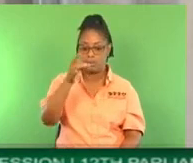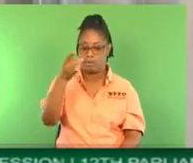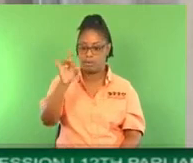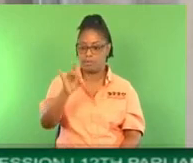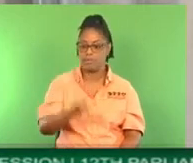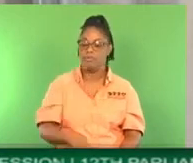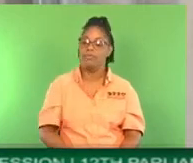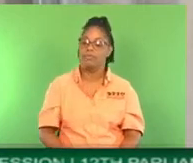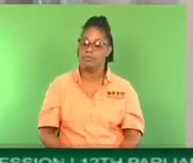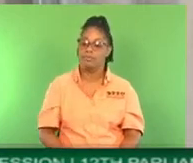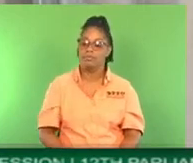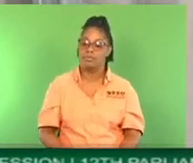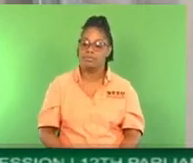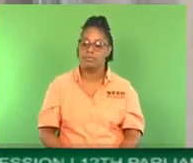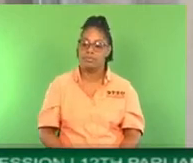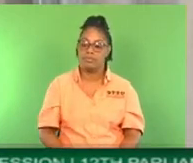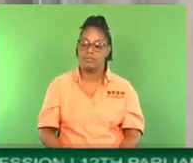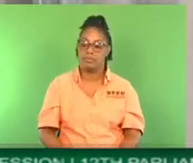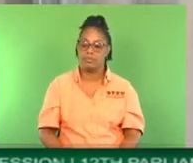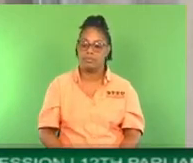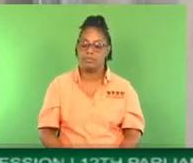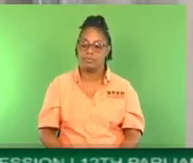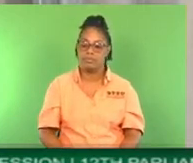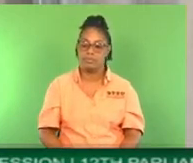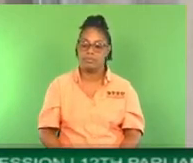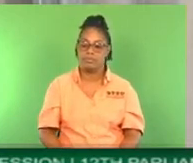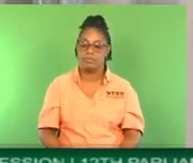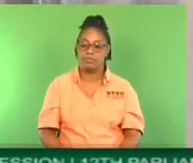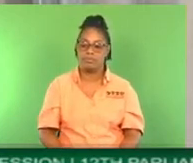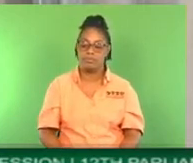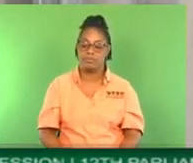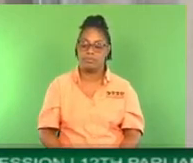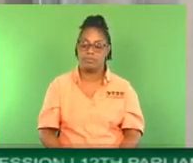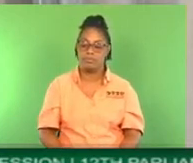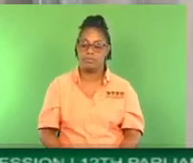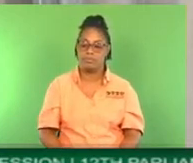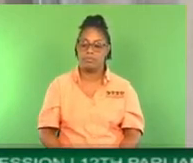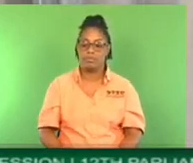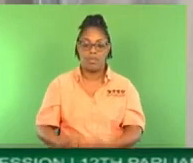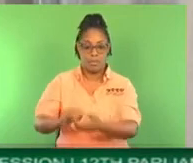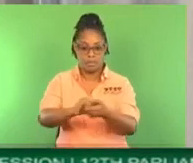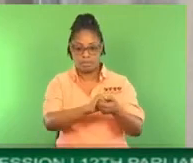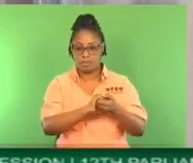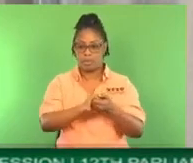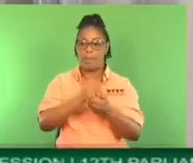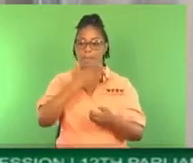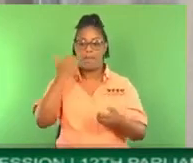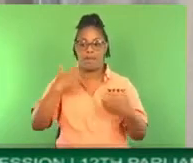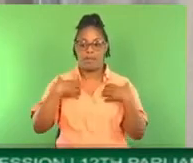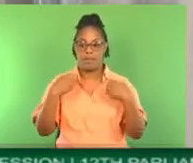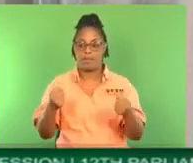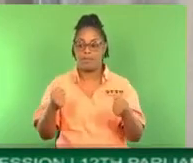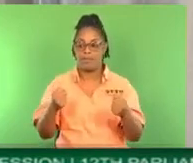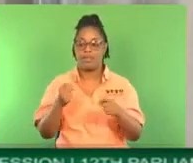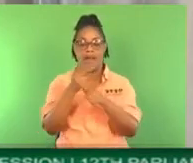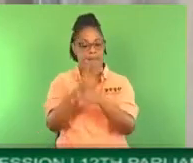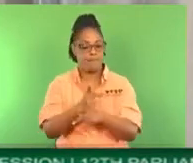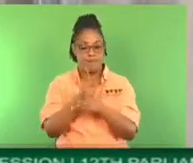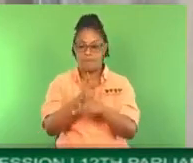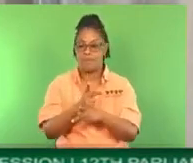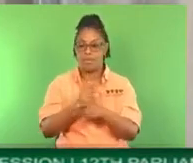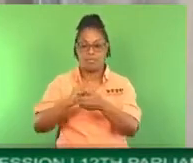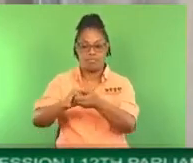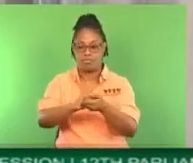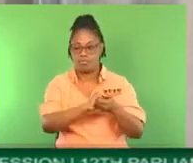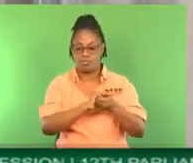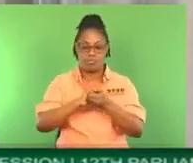sustainable funding for the healthcare system by collaborating with private sector investors through private-public